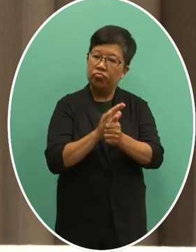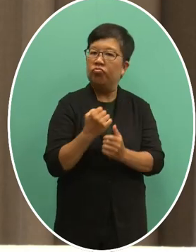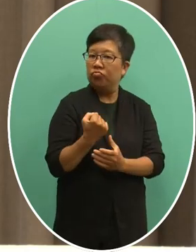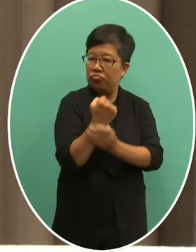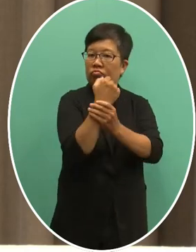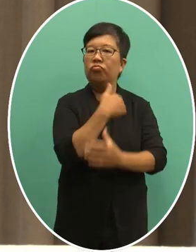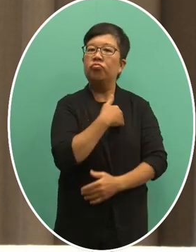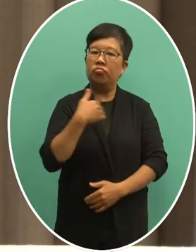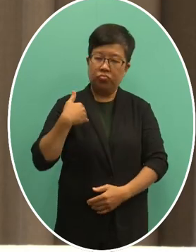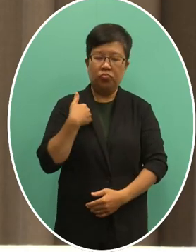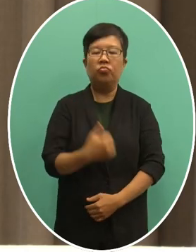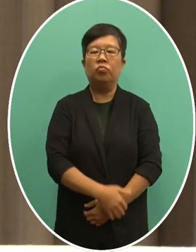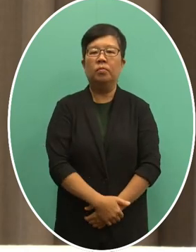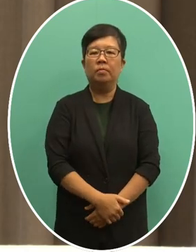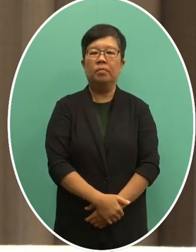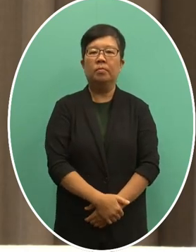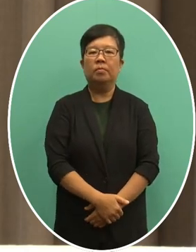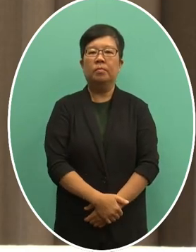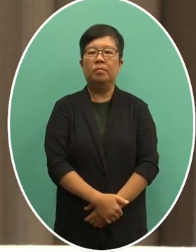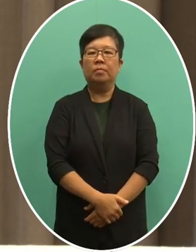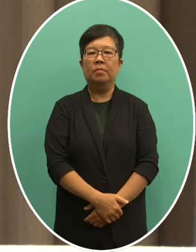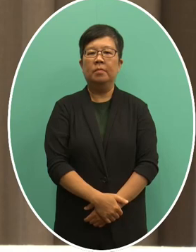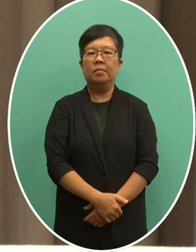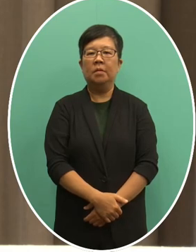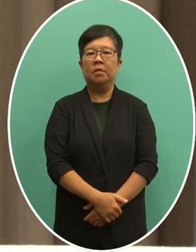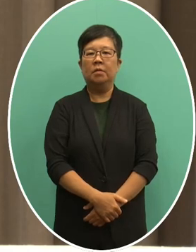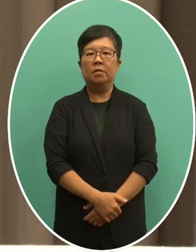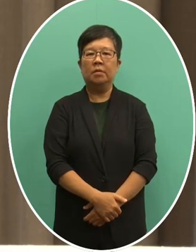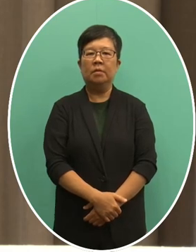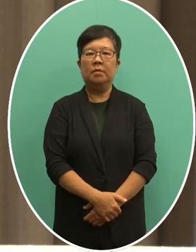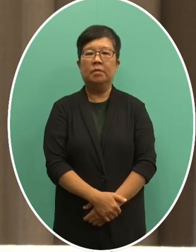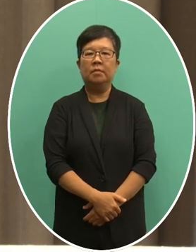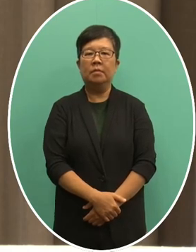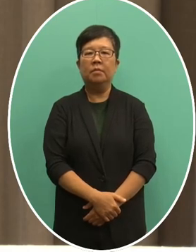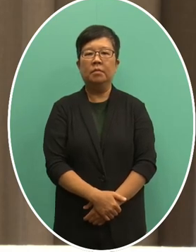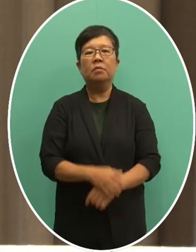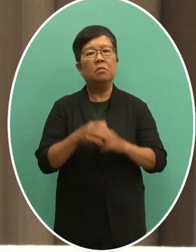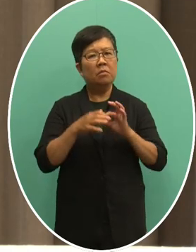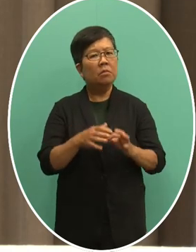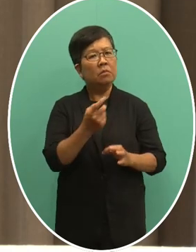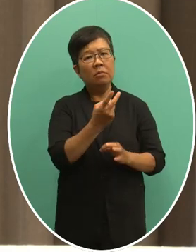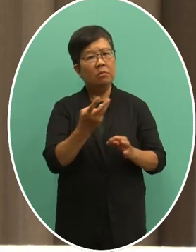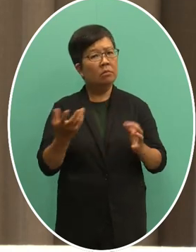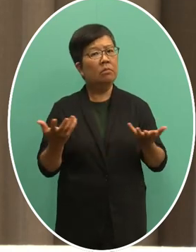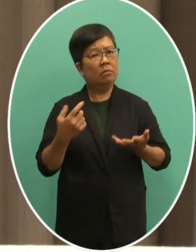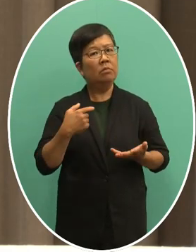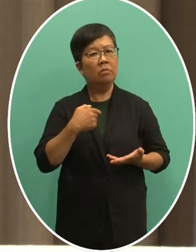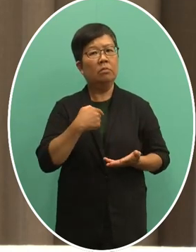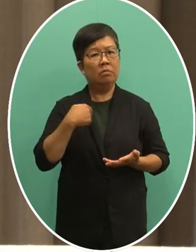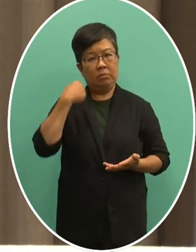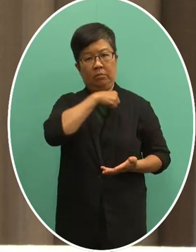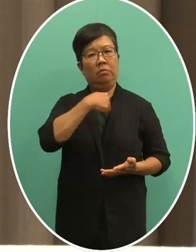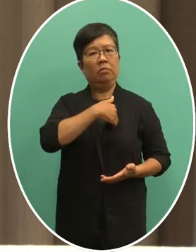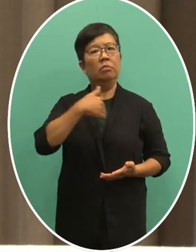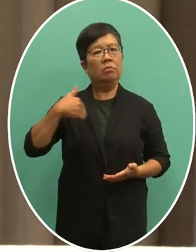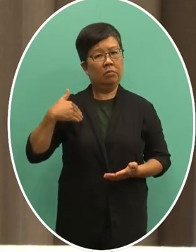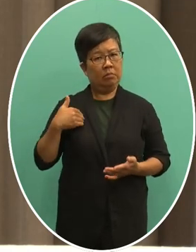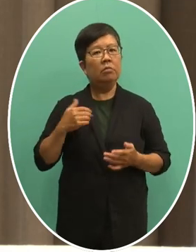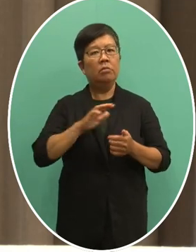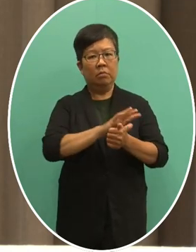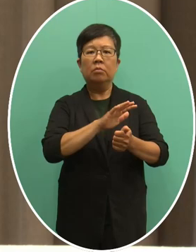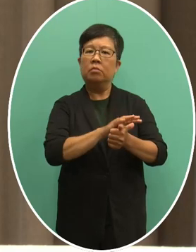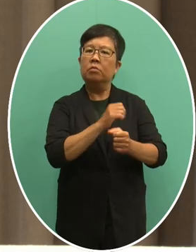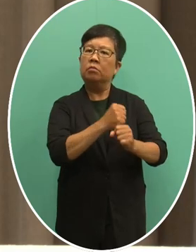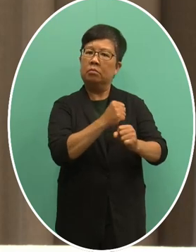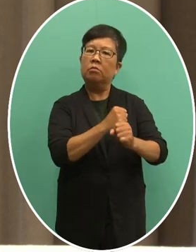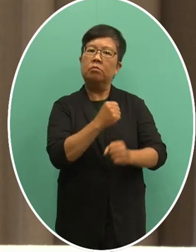internationallySo it is somethingWe are going to do itFor as long as we cannot